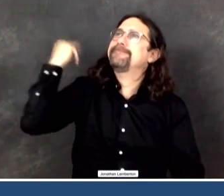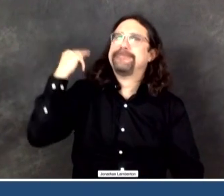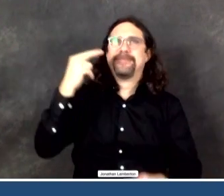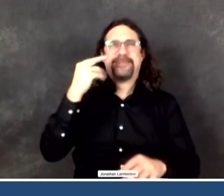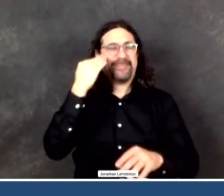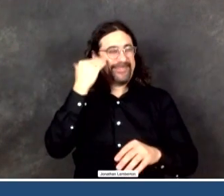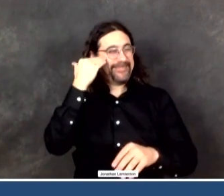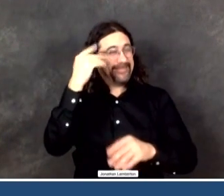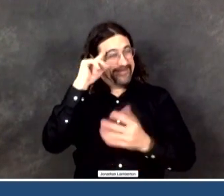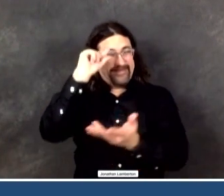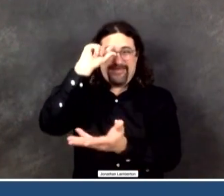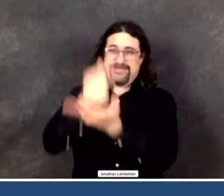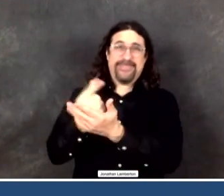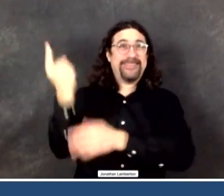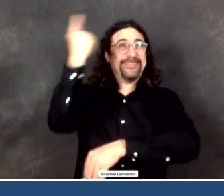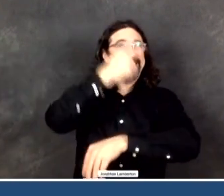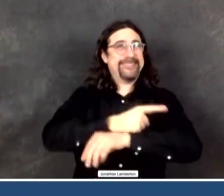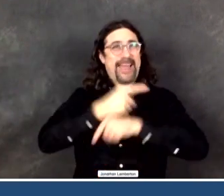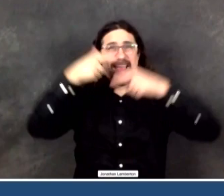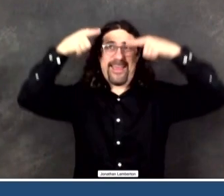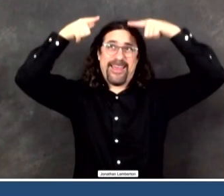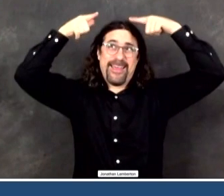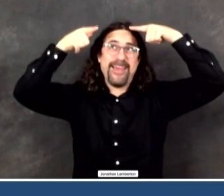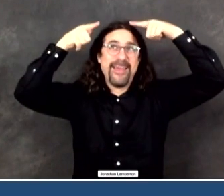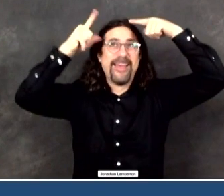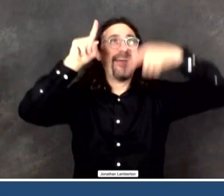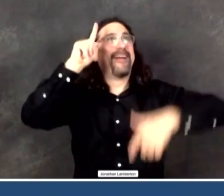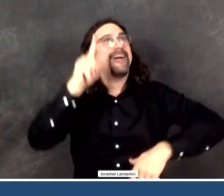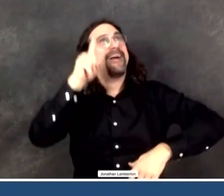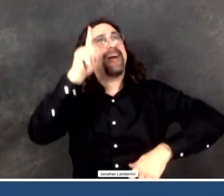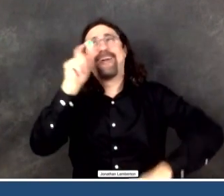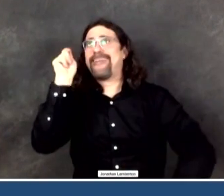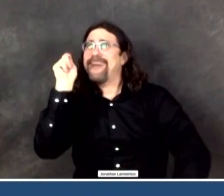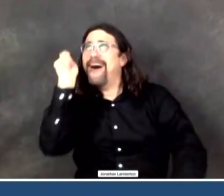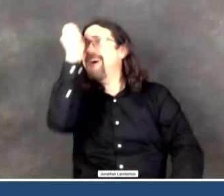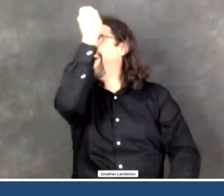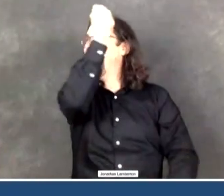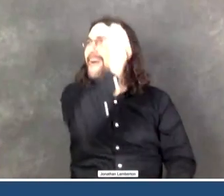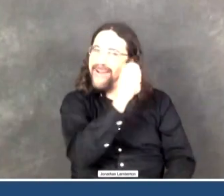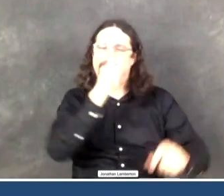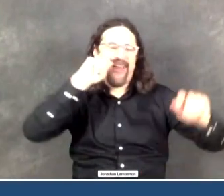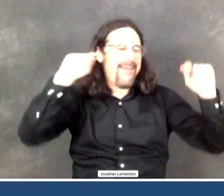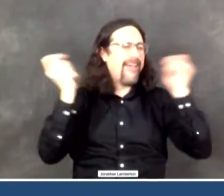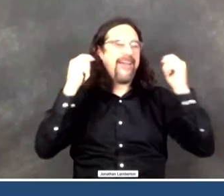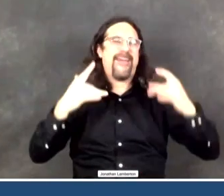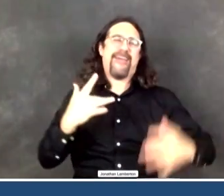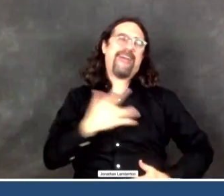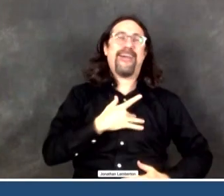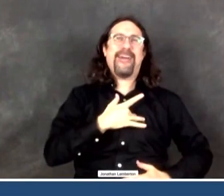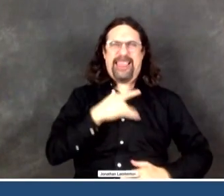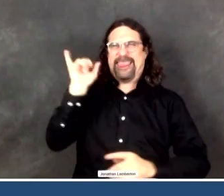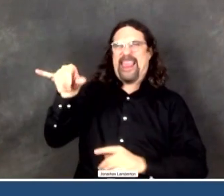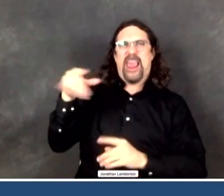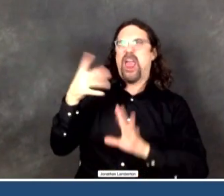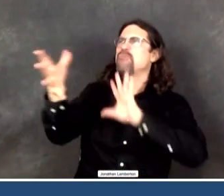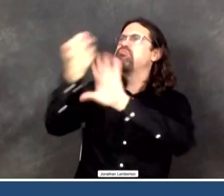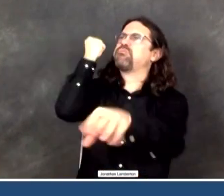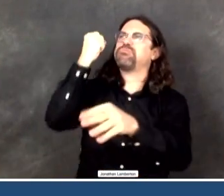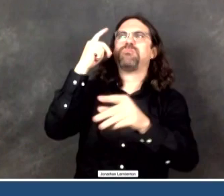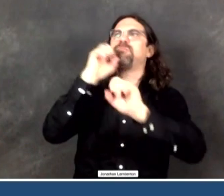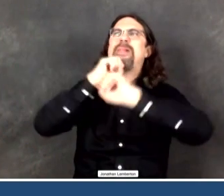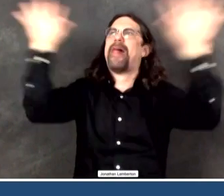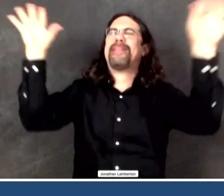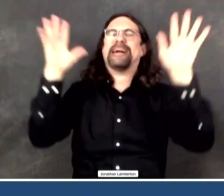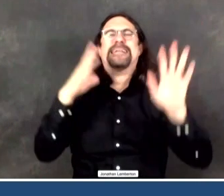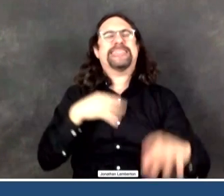can graduate on time if we support them properly. So that's going to be a very important focus. We will